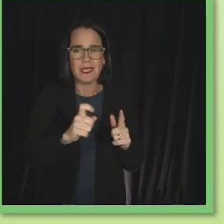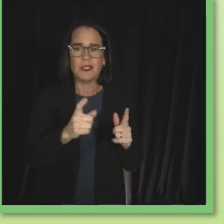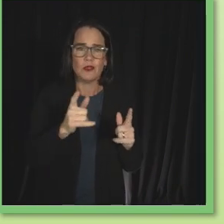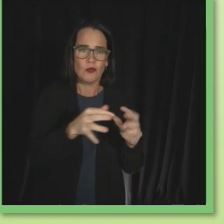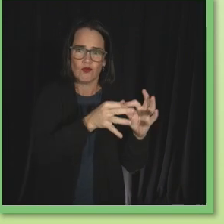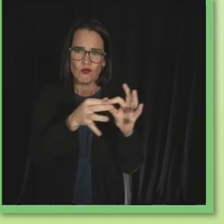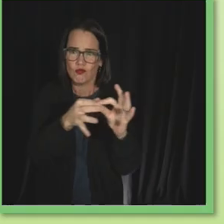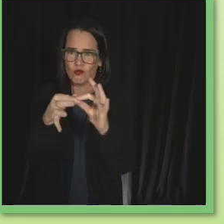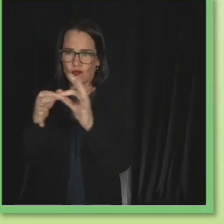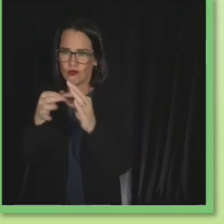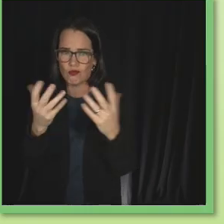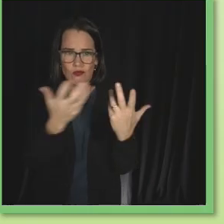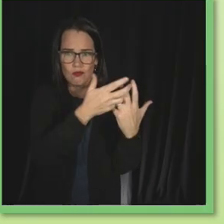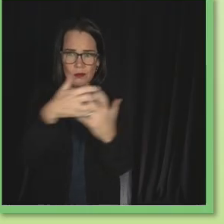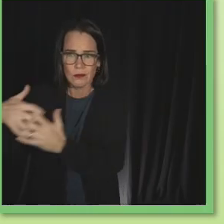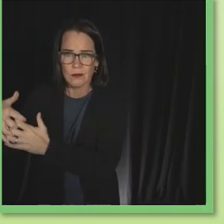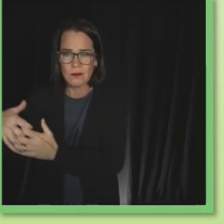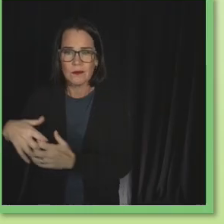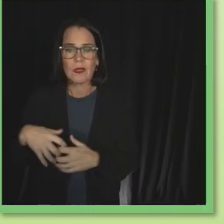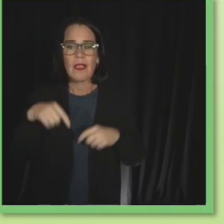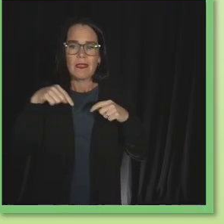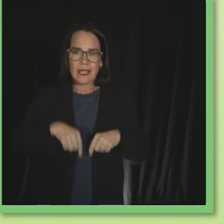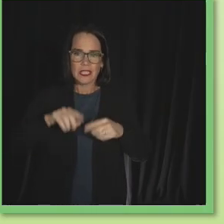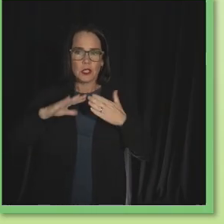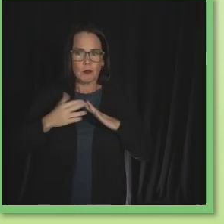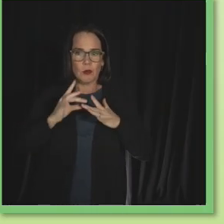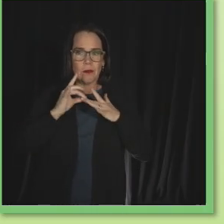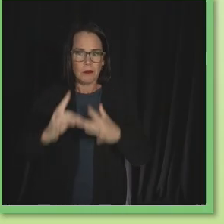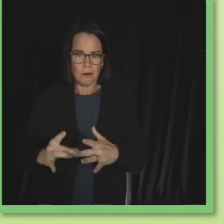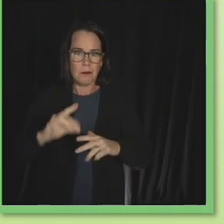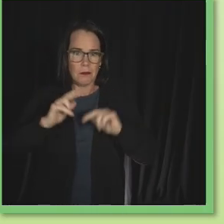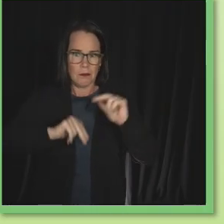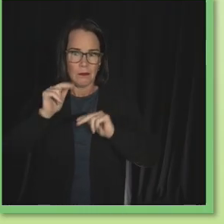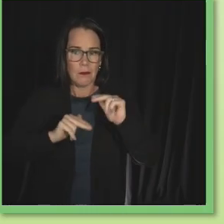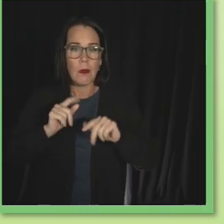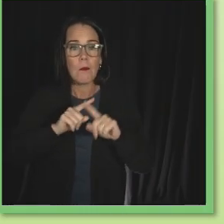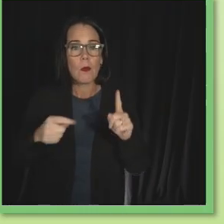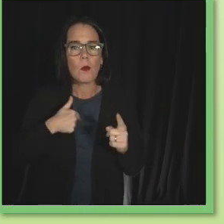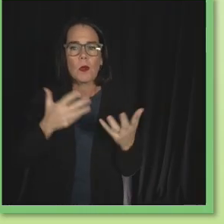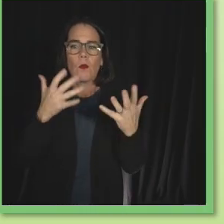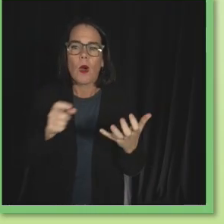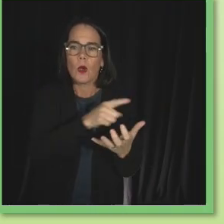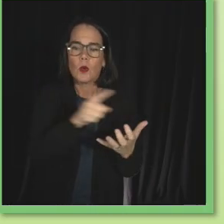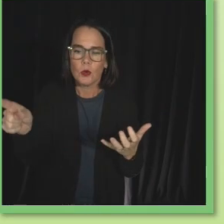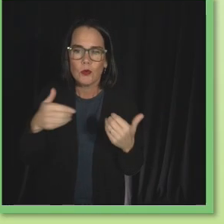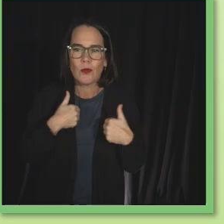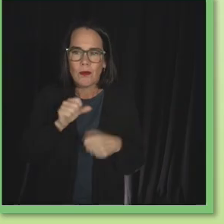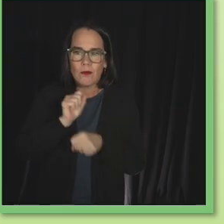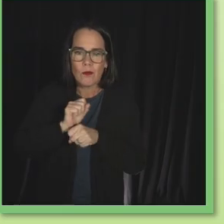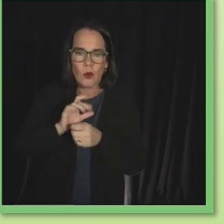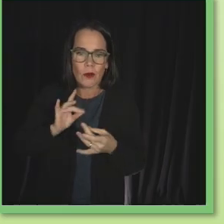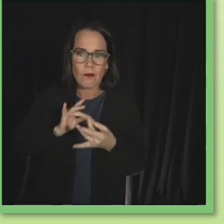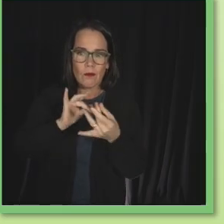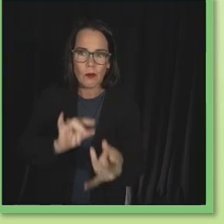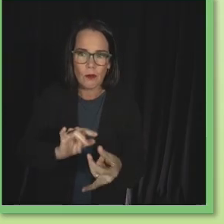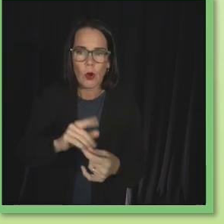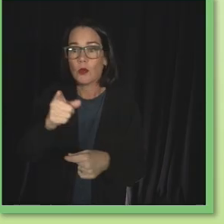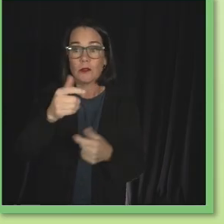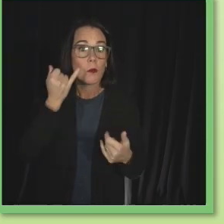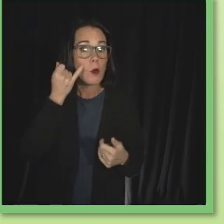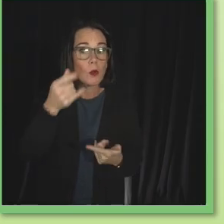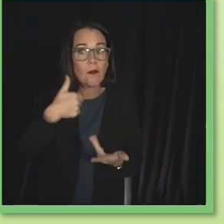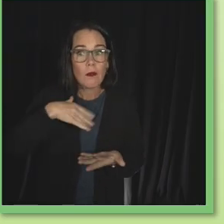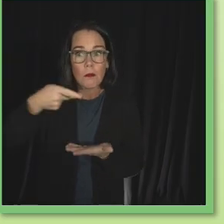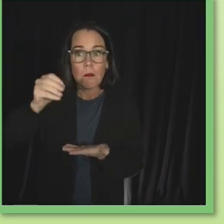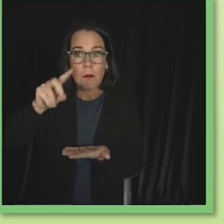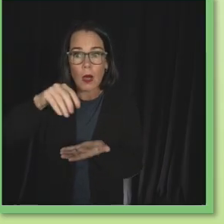development, right? What we want from all of you is you have a pod, you have a workload, and you want to connect your